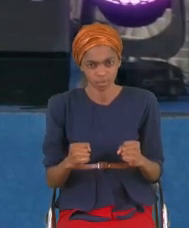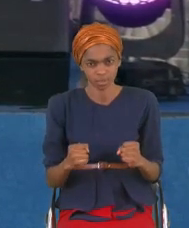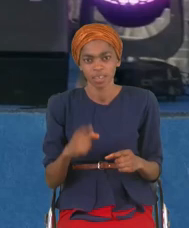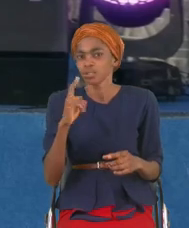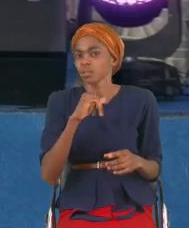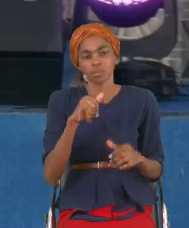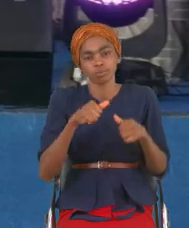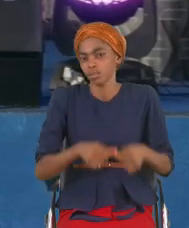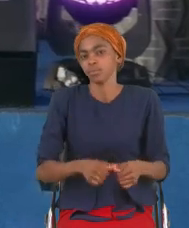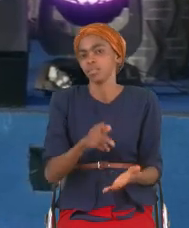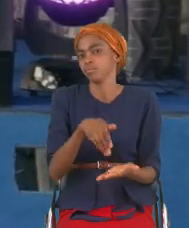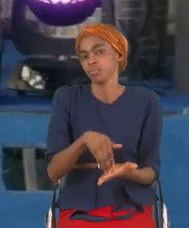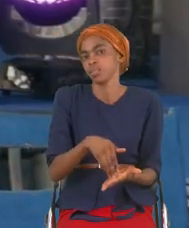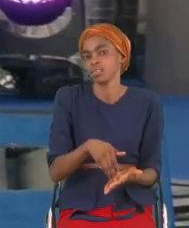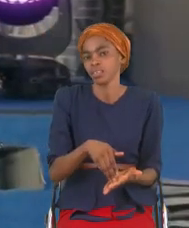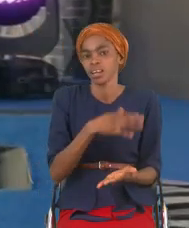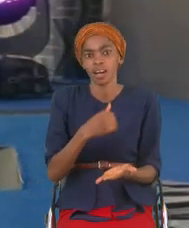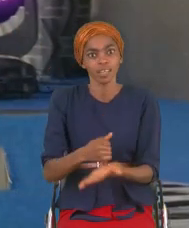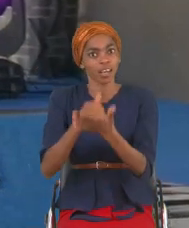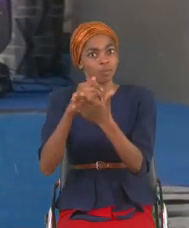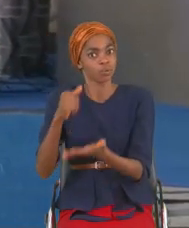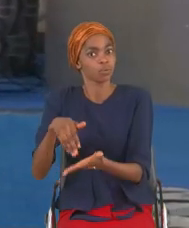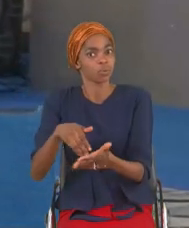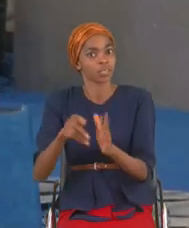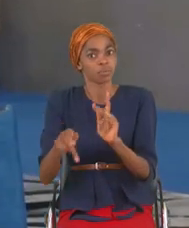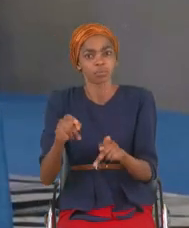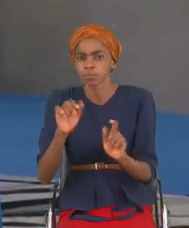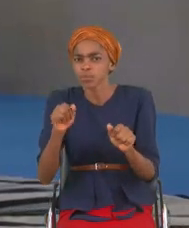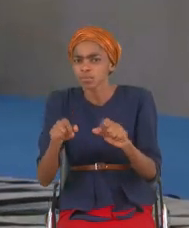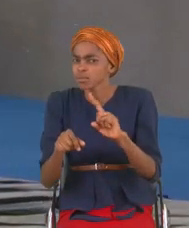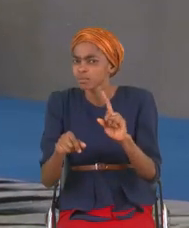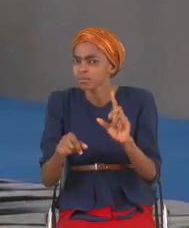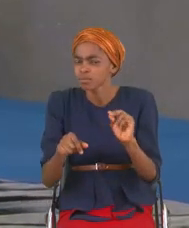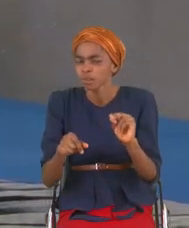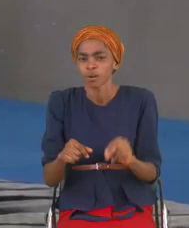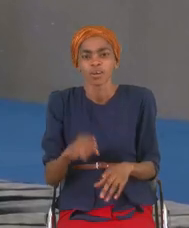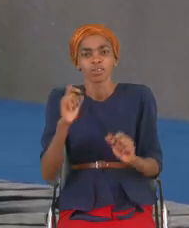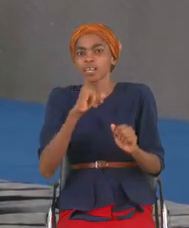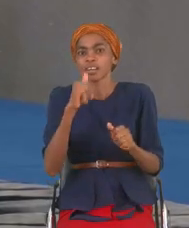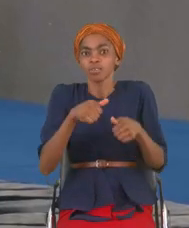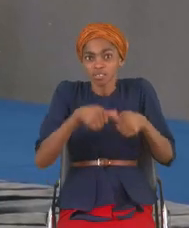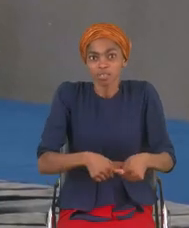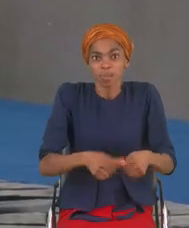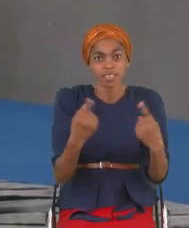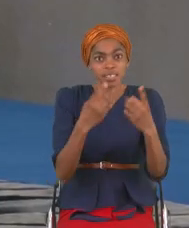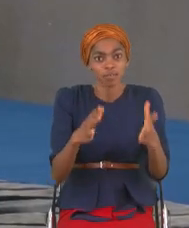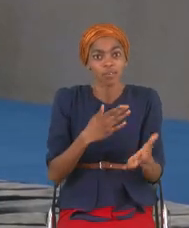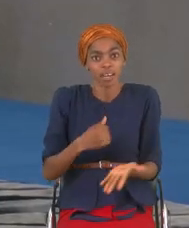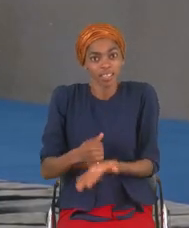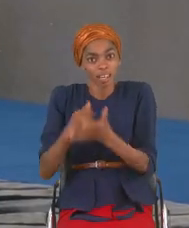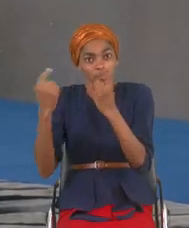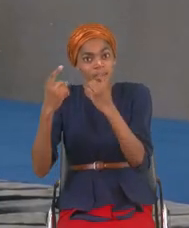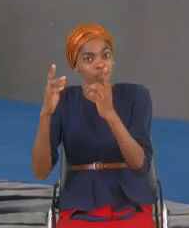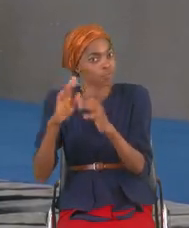weak and then help with people you can't remain sinful and help sinful